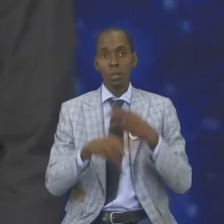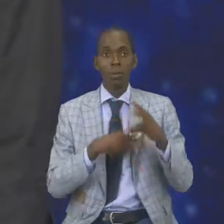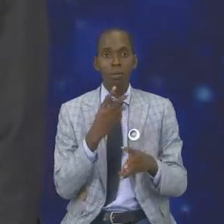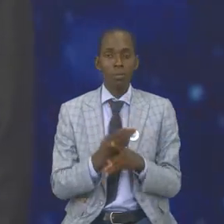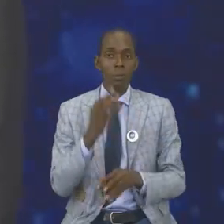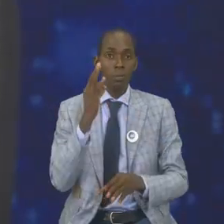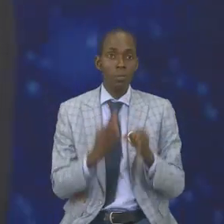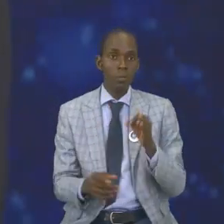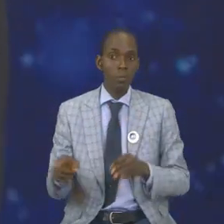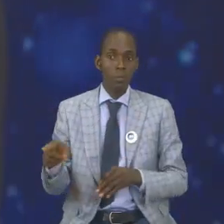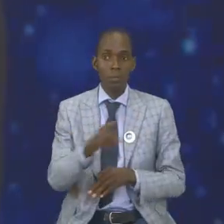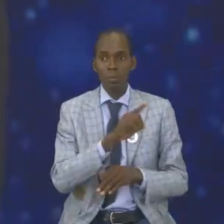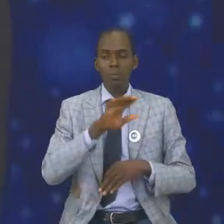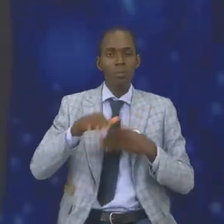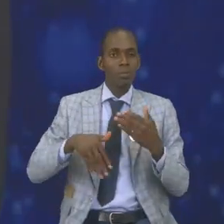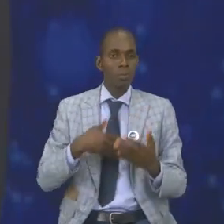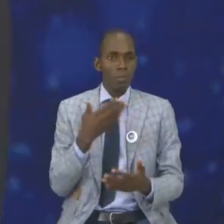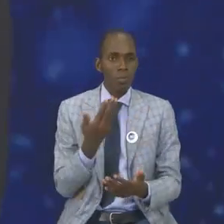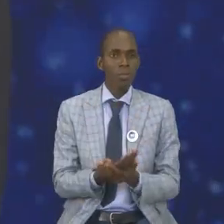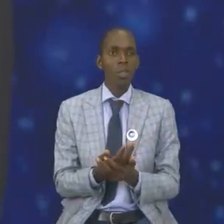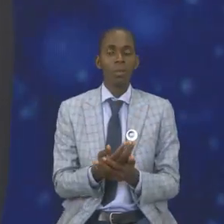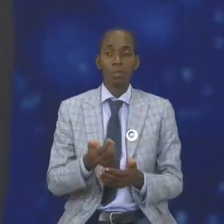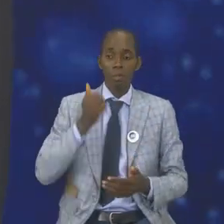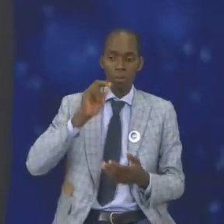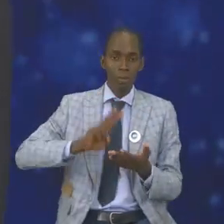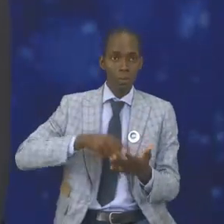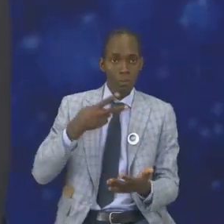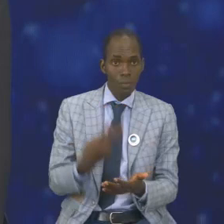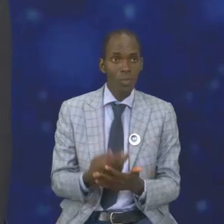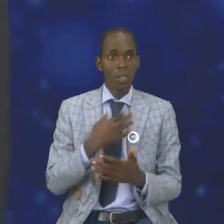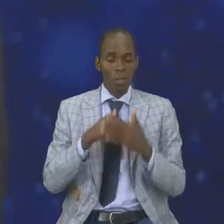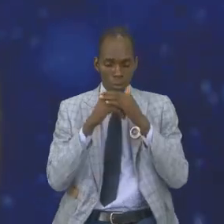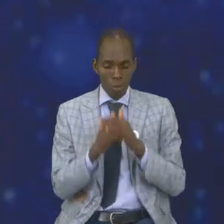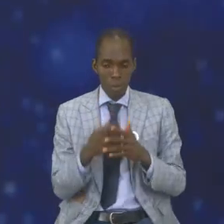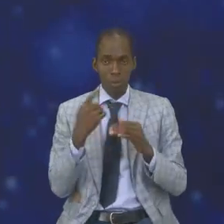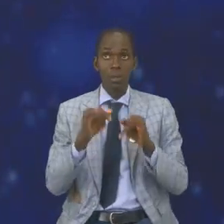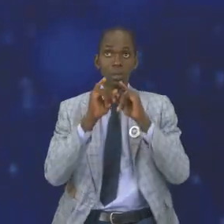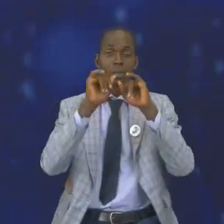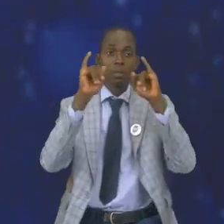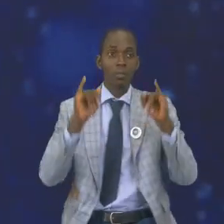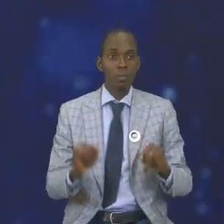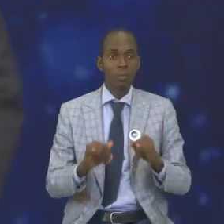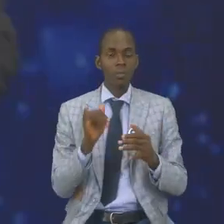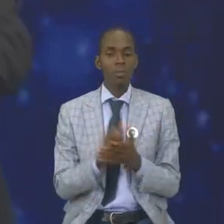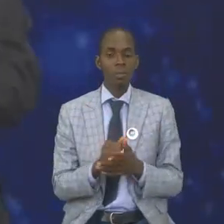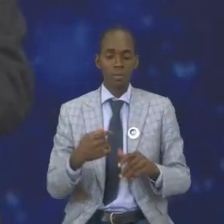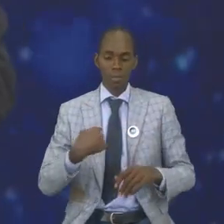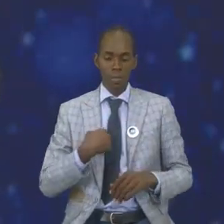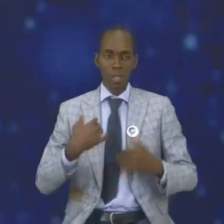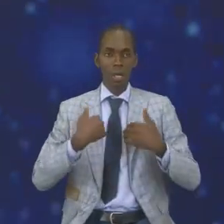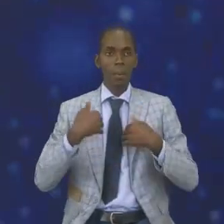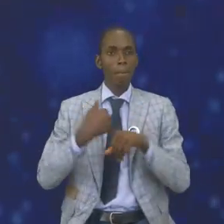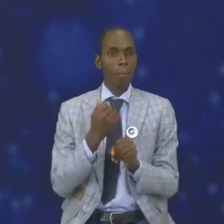fall down and worship the image which I have made,